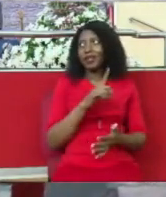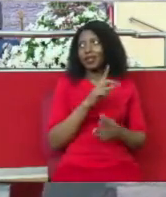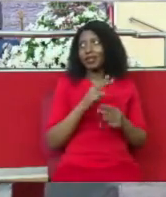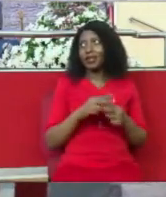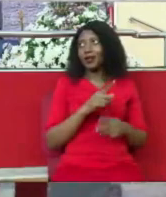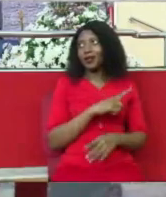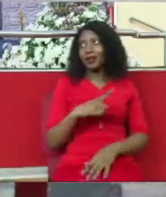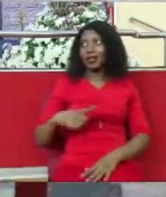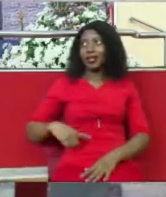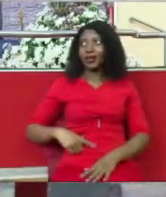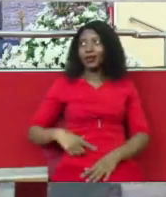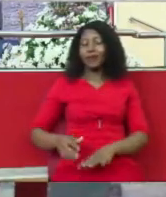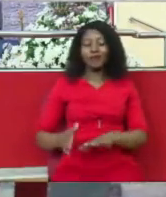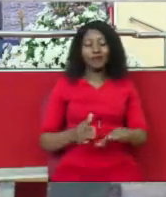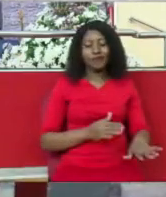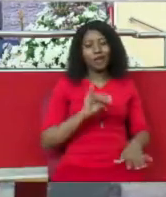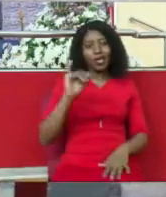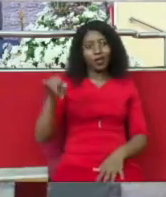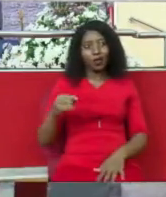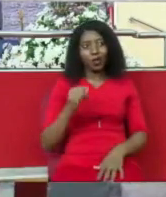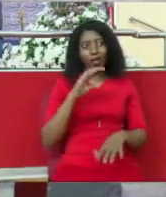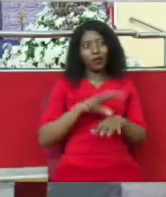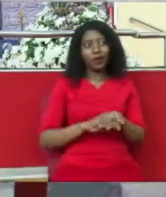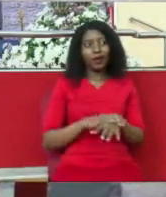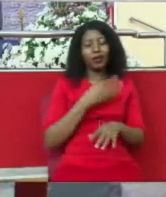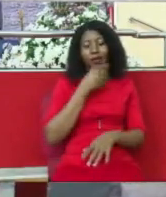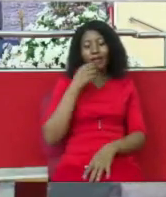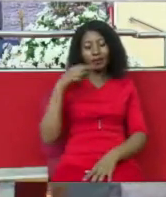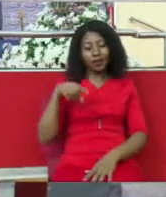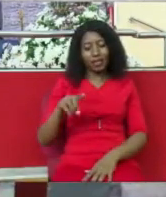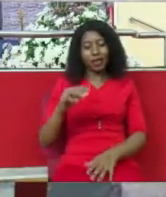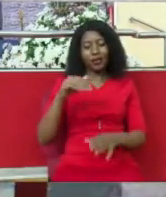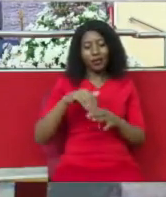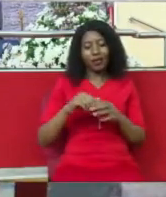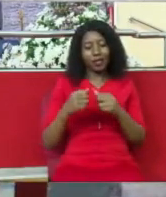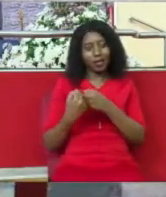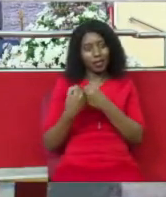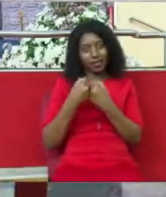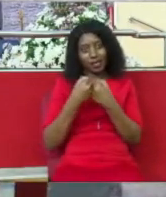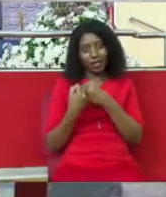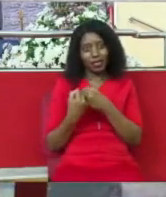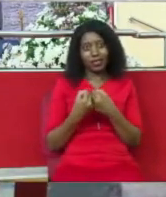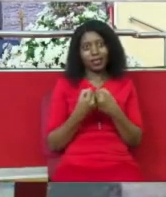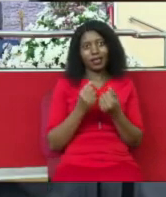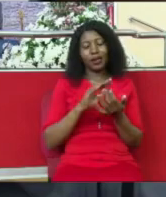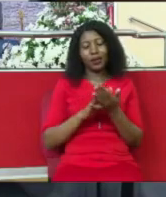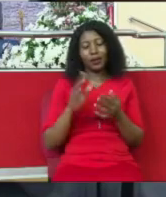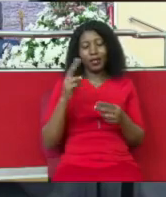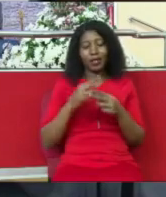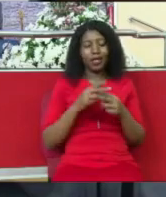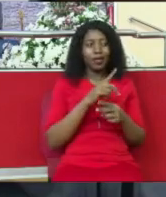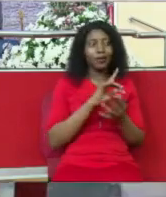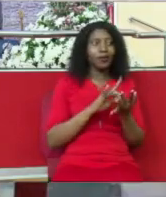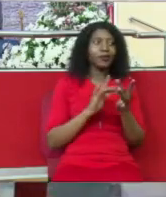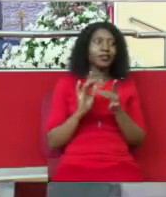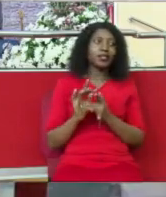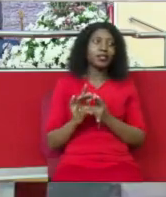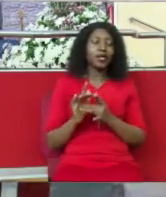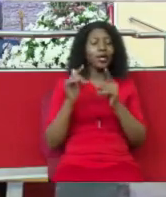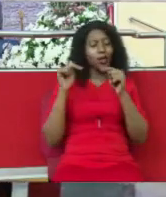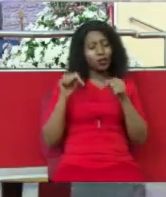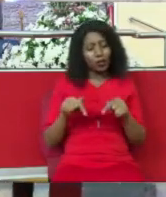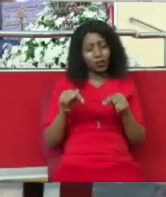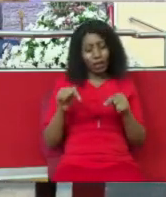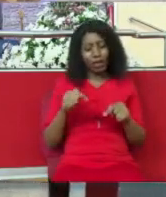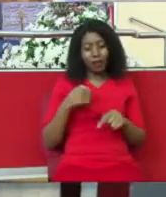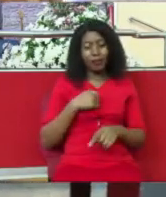himself in a storm. Jonah akajipata katika dhoruba. Praise the name of Jesus. Na la Bwana litukuzwe. And today I just want you to